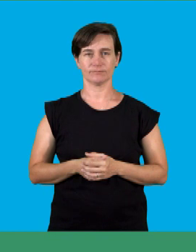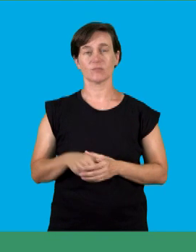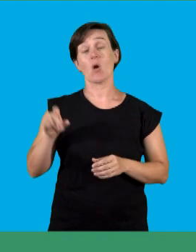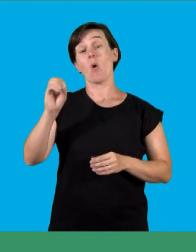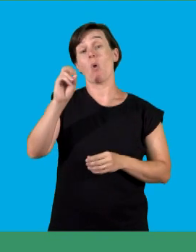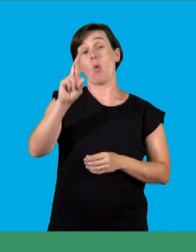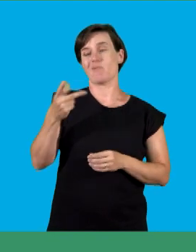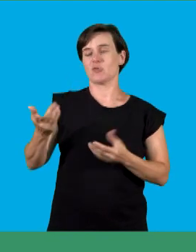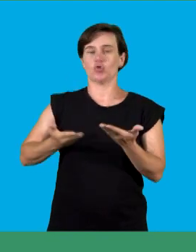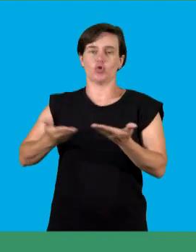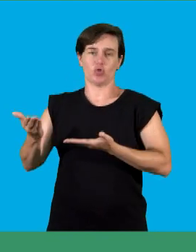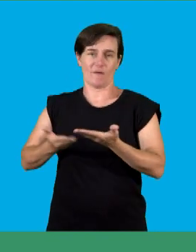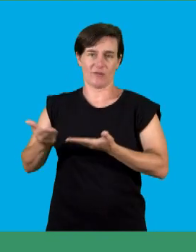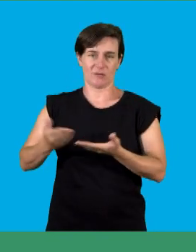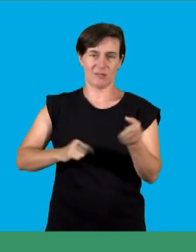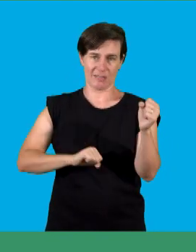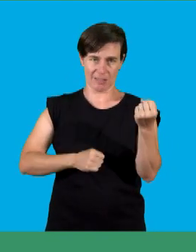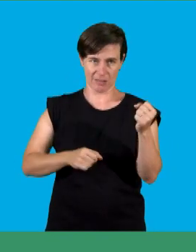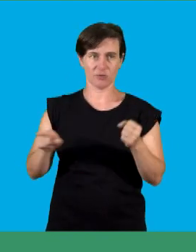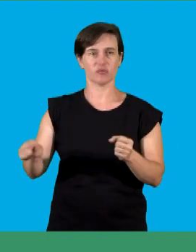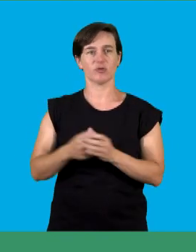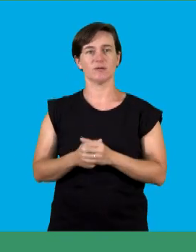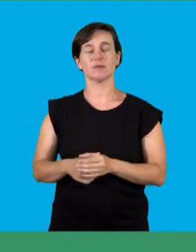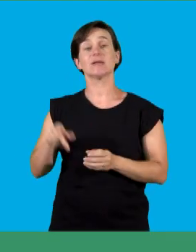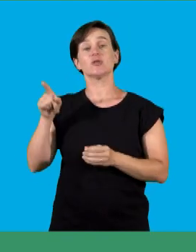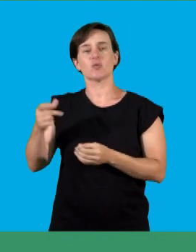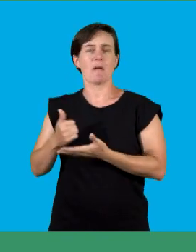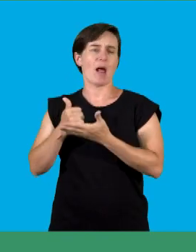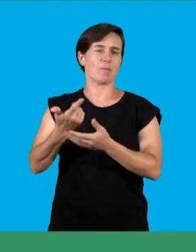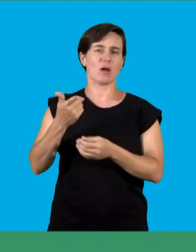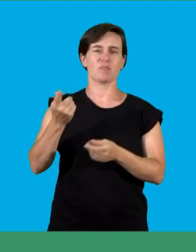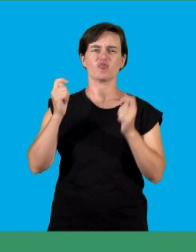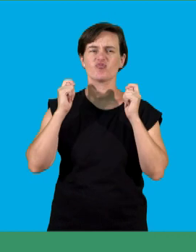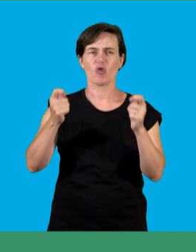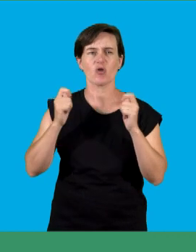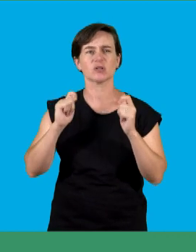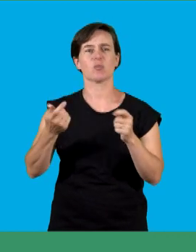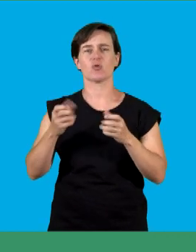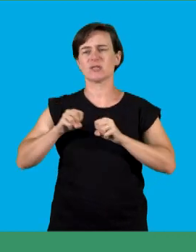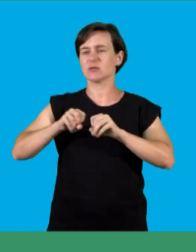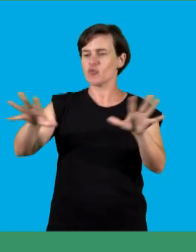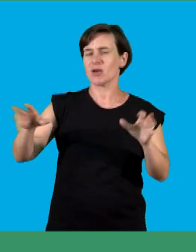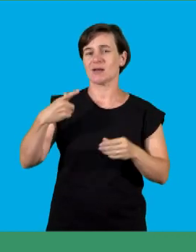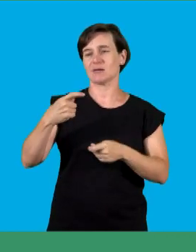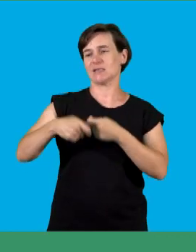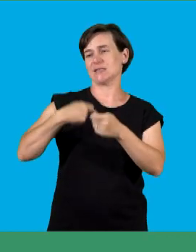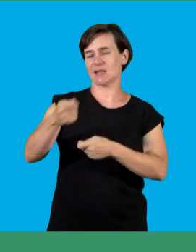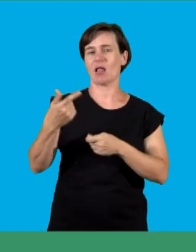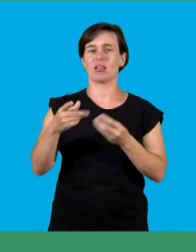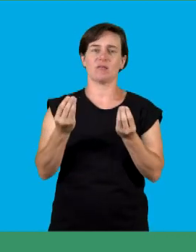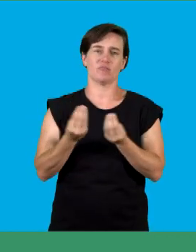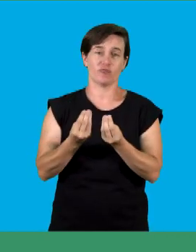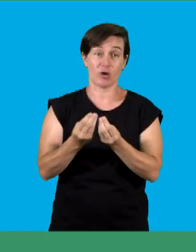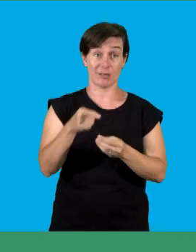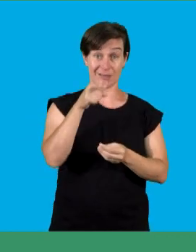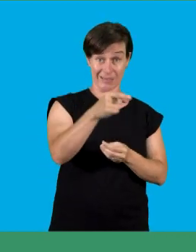as services industry, which exists to facilitate the transportation, distribution, and sale of goods